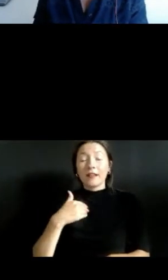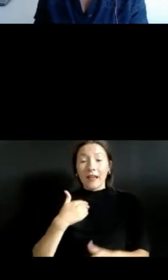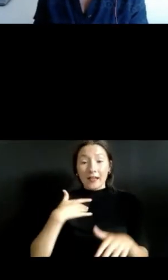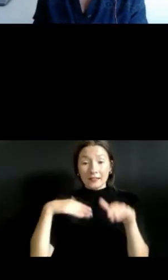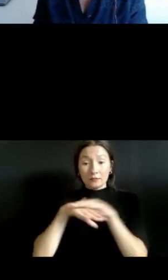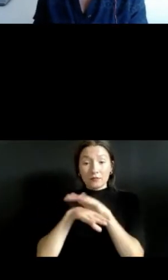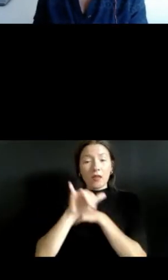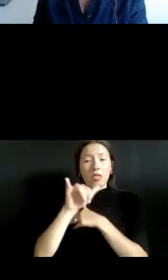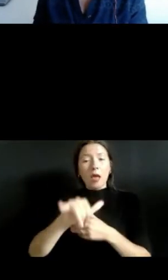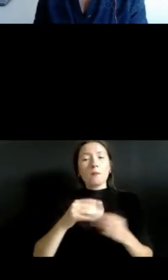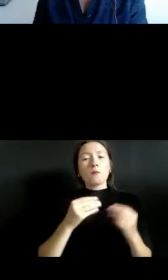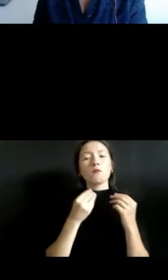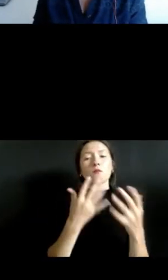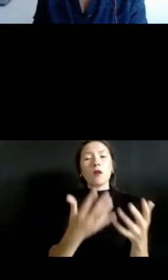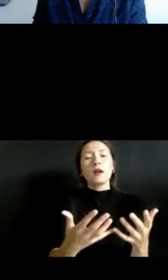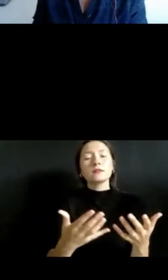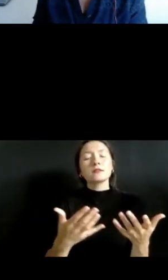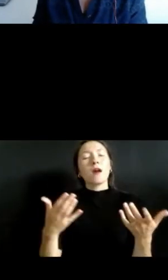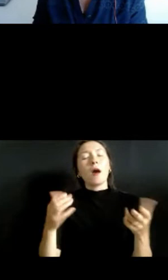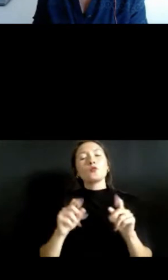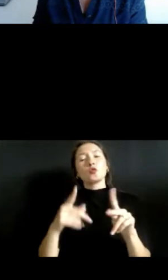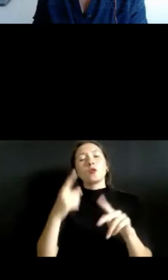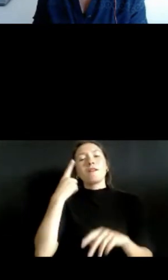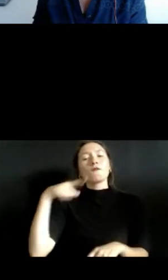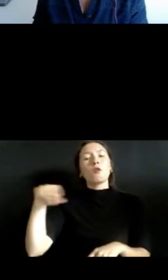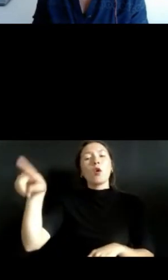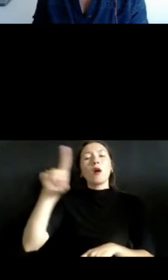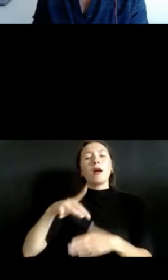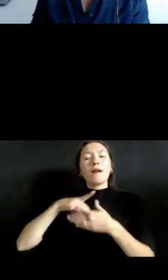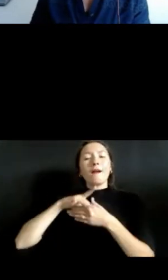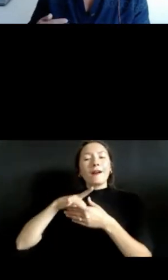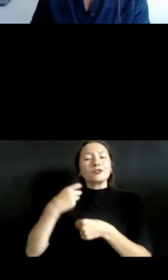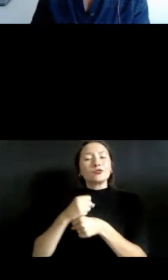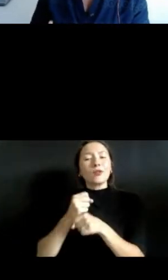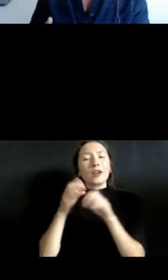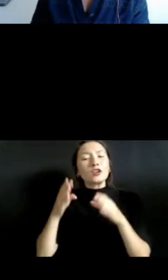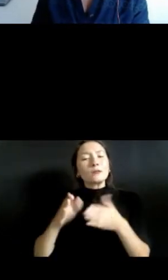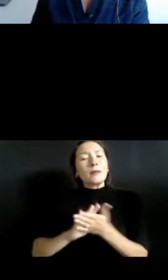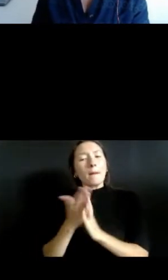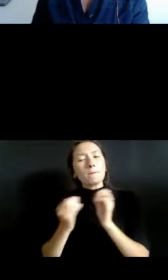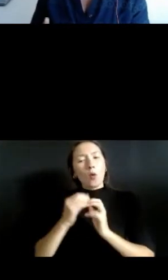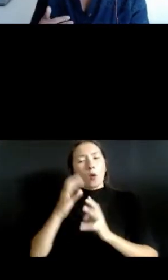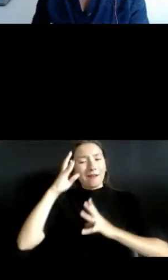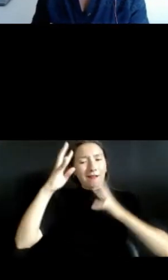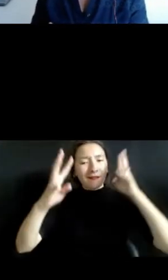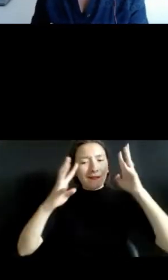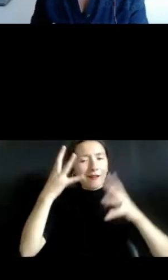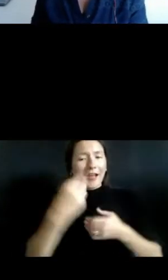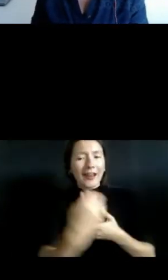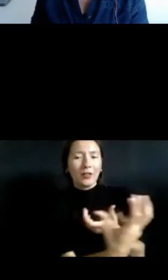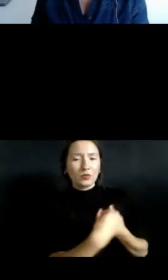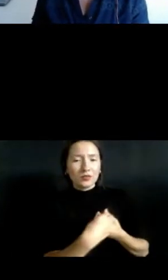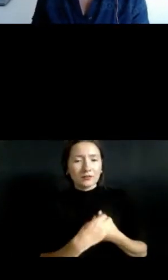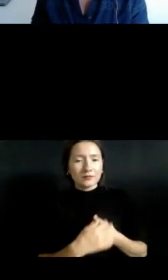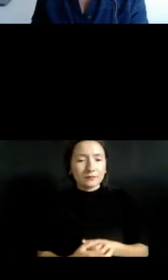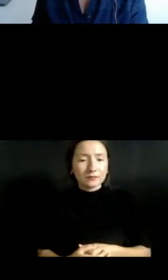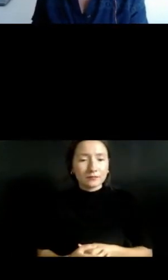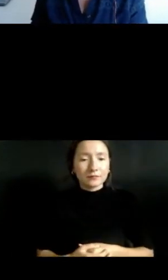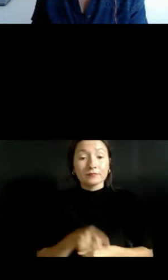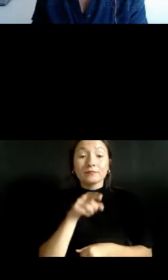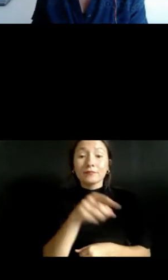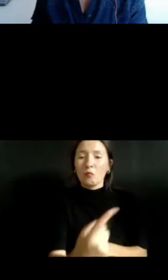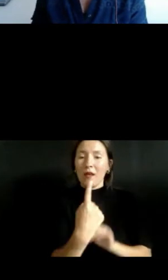innovative. So this is an example of a quiz which I've created using the tool Storyline, and it shows